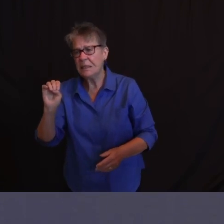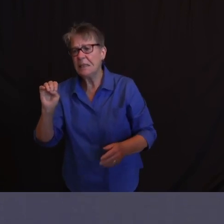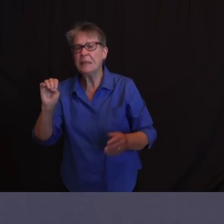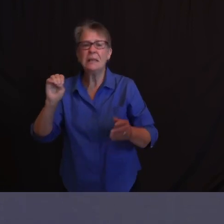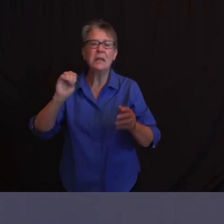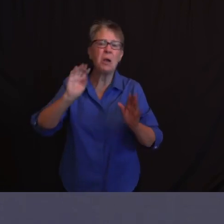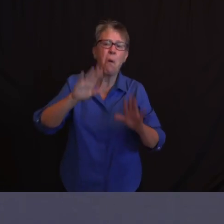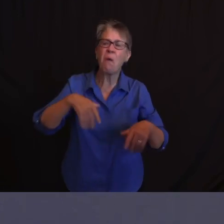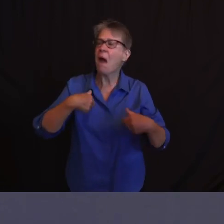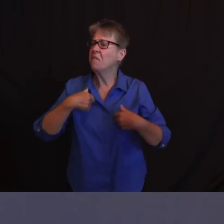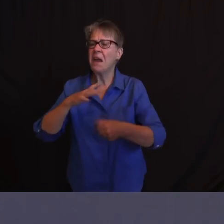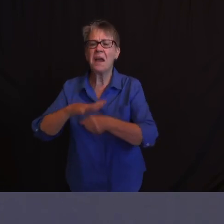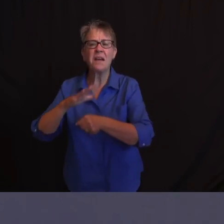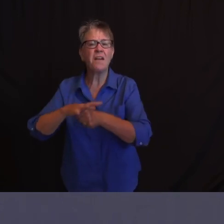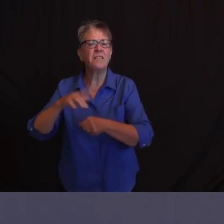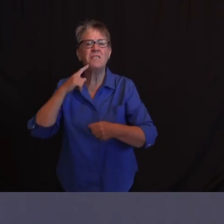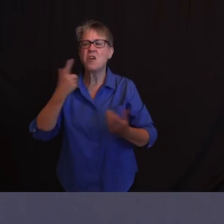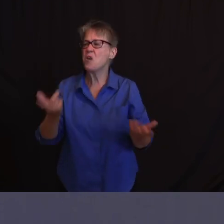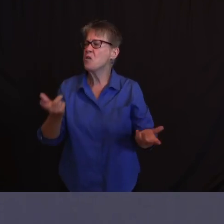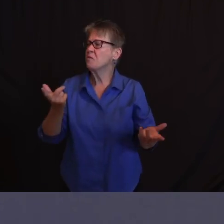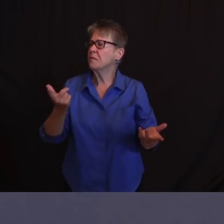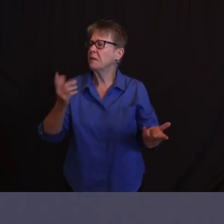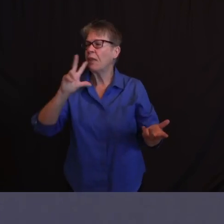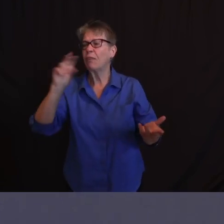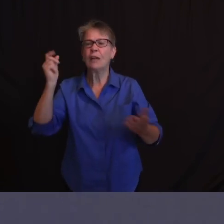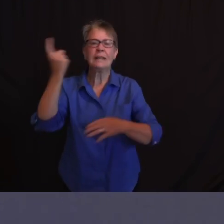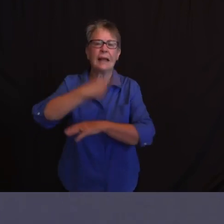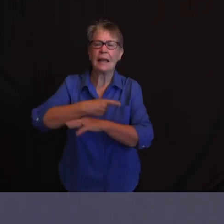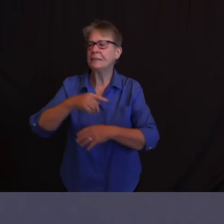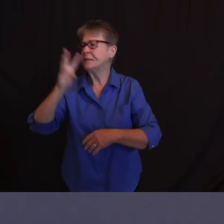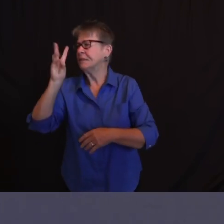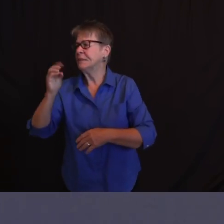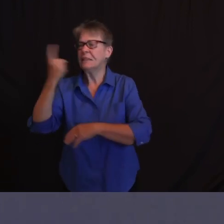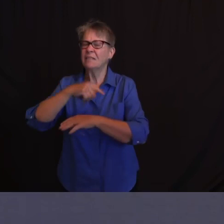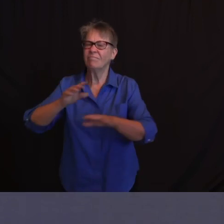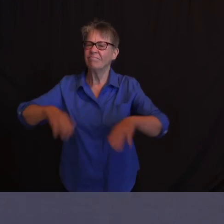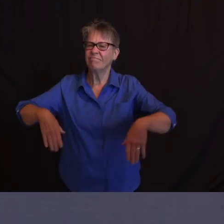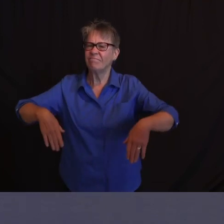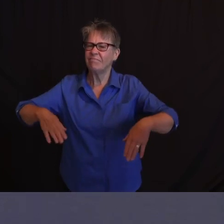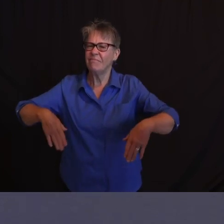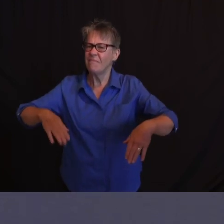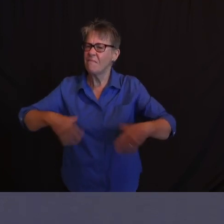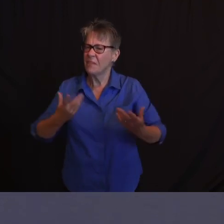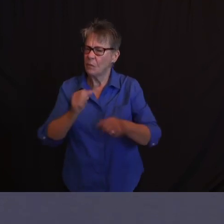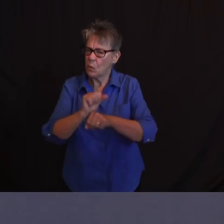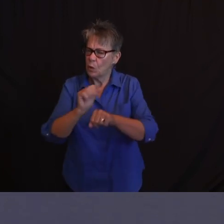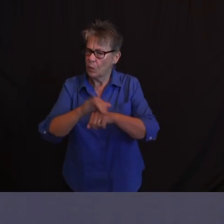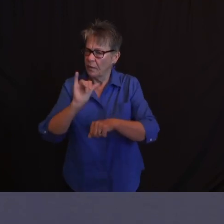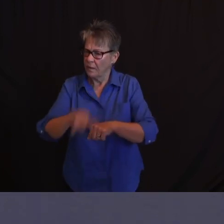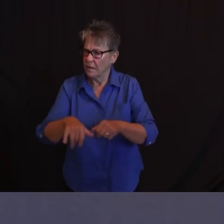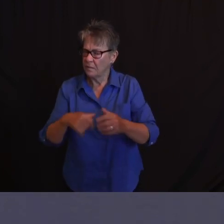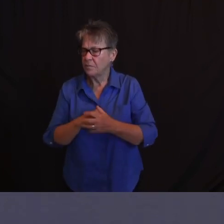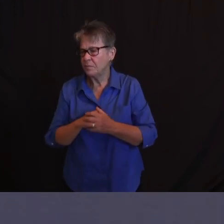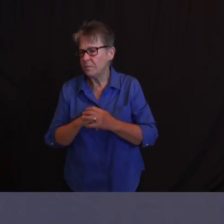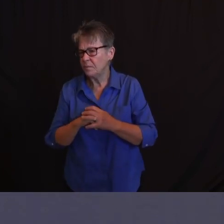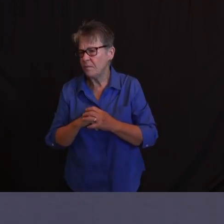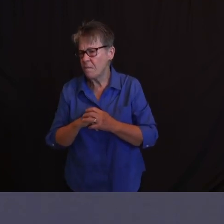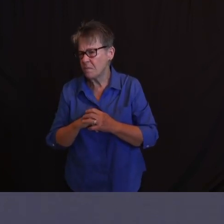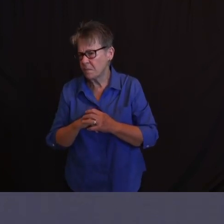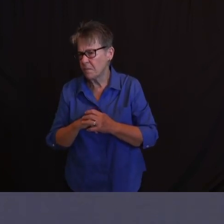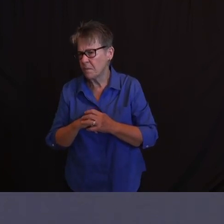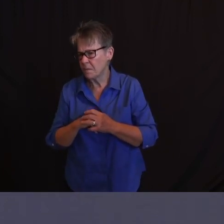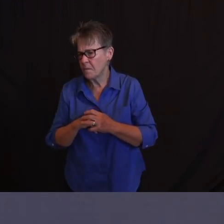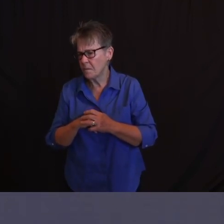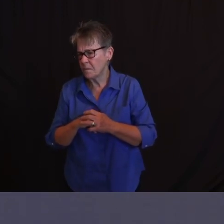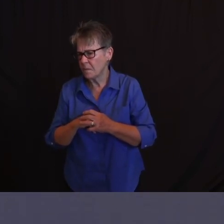on NJ Transit, if you've got, I've said this to you before, but if you've got a specific case of a particular person or a bus route